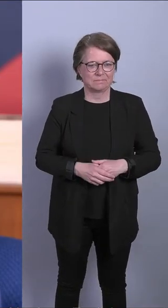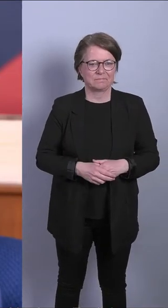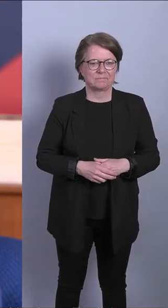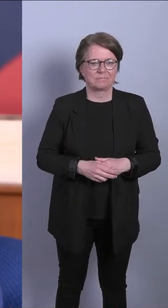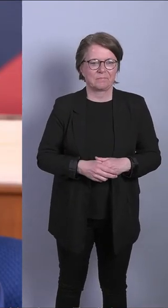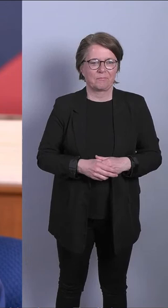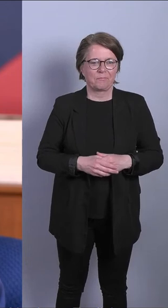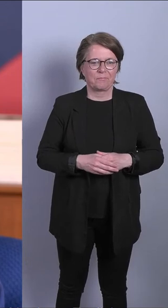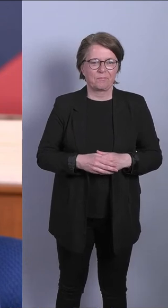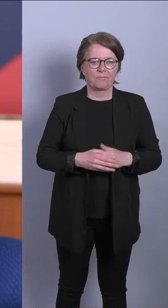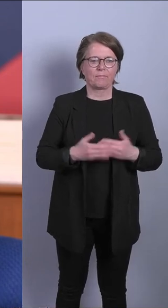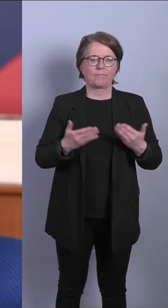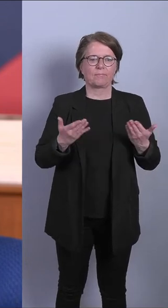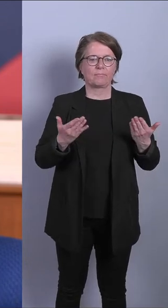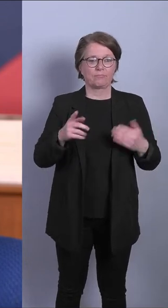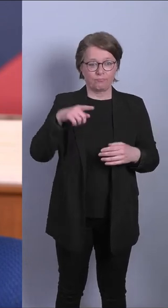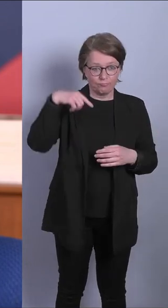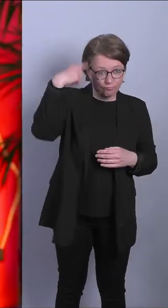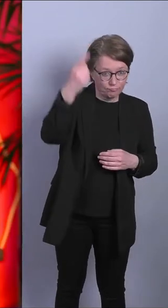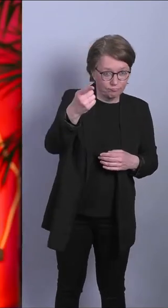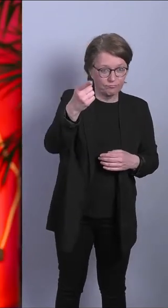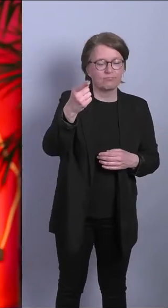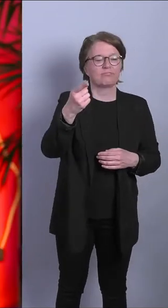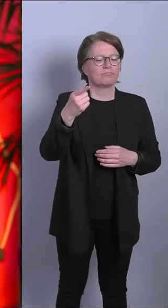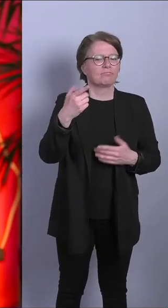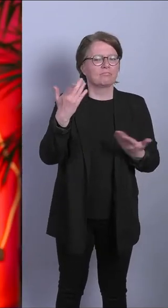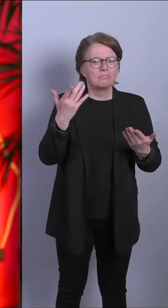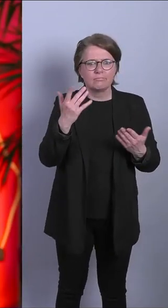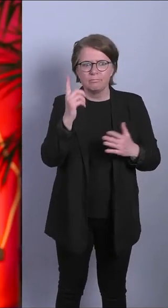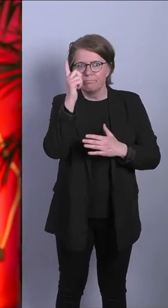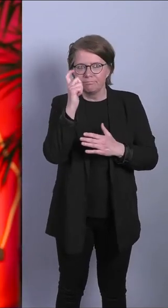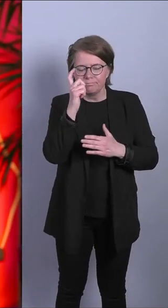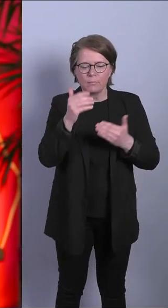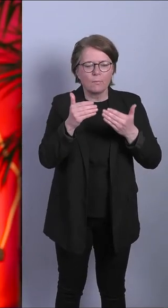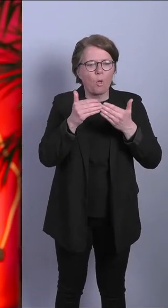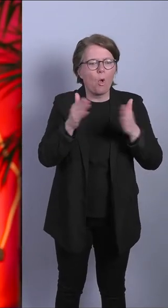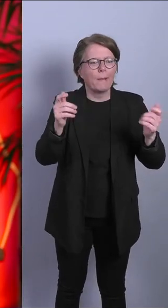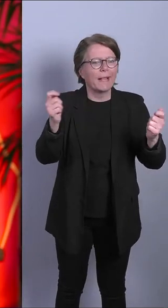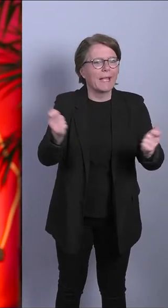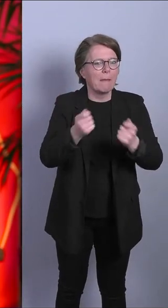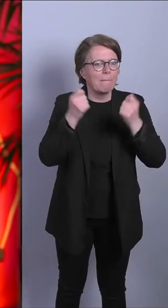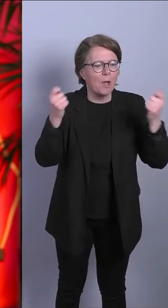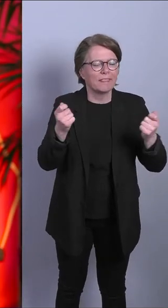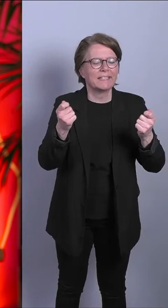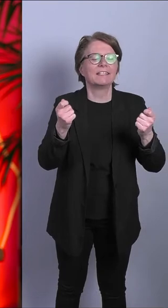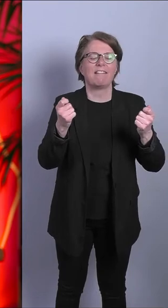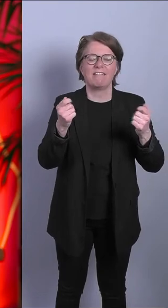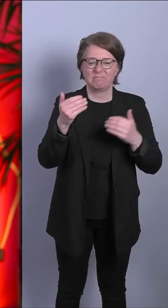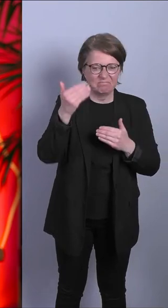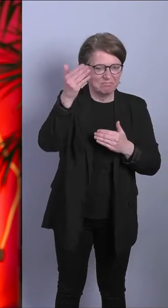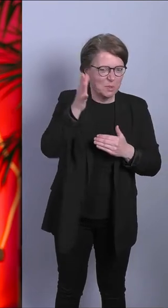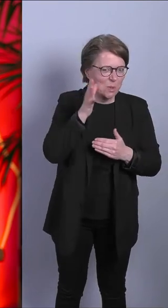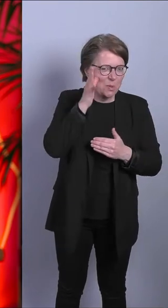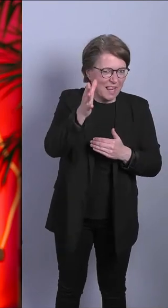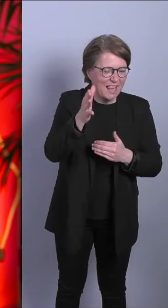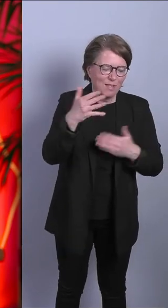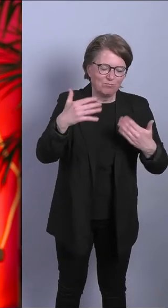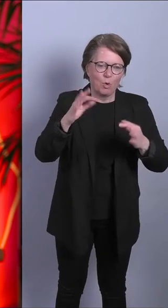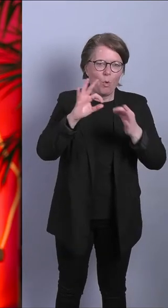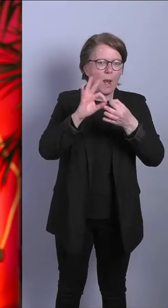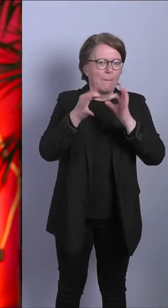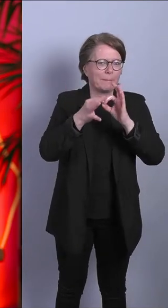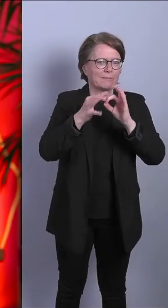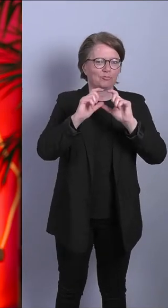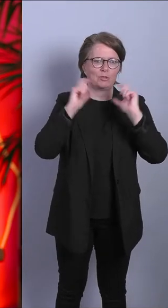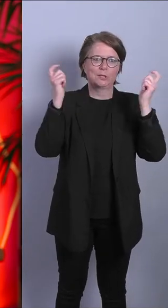in the player. Okay. We'll start shortly with the opening ceremony in the